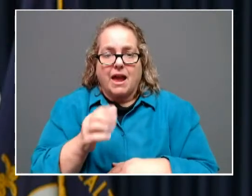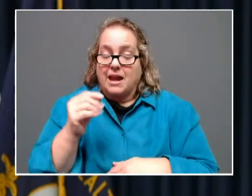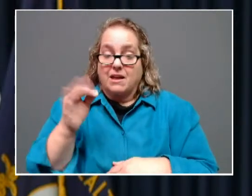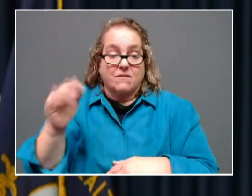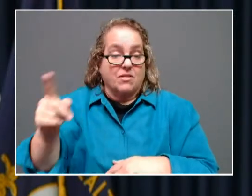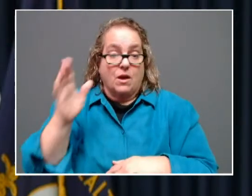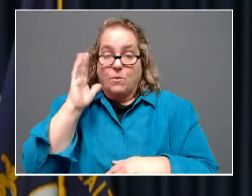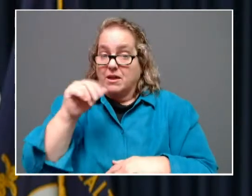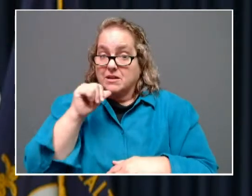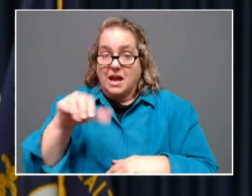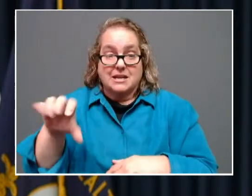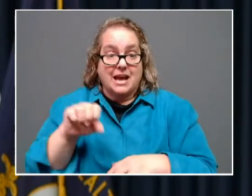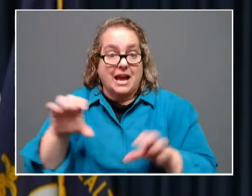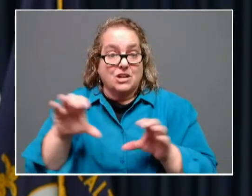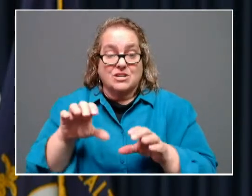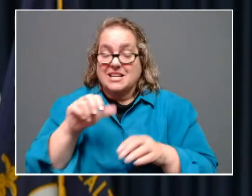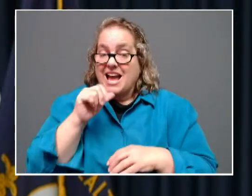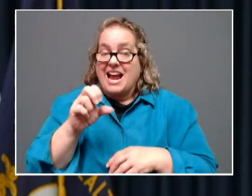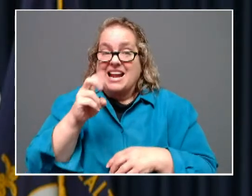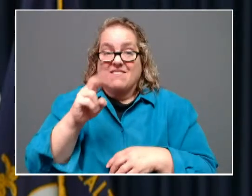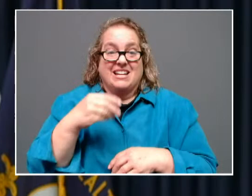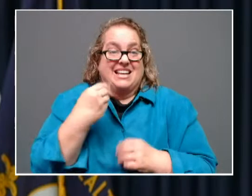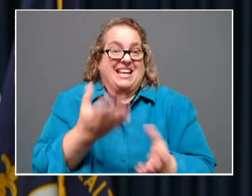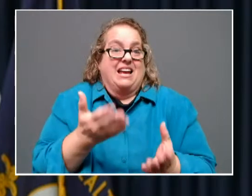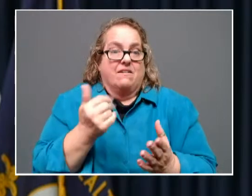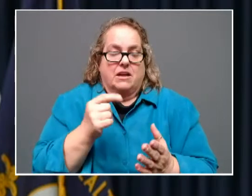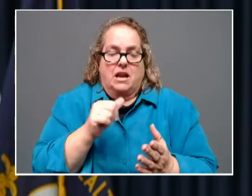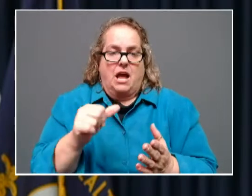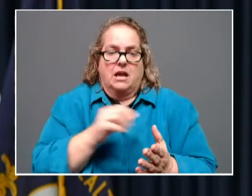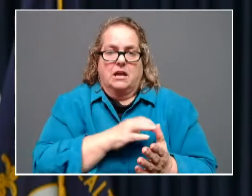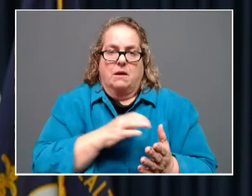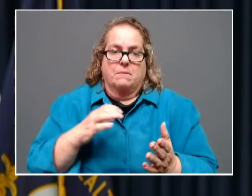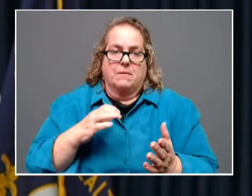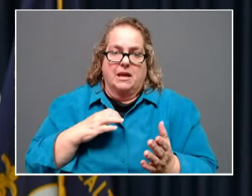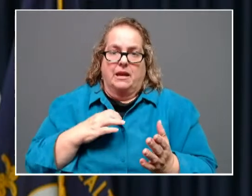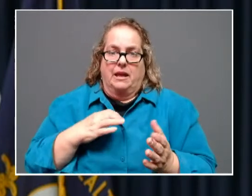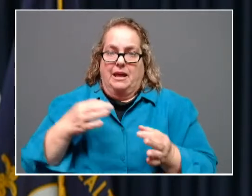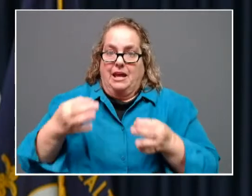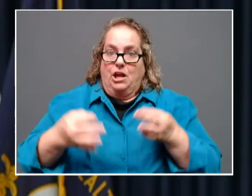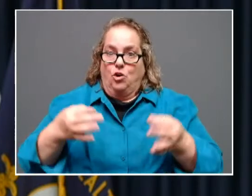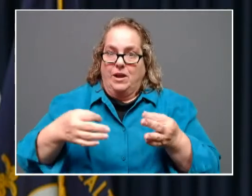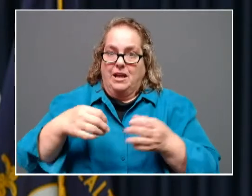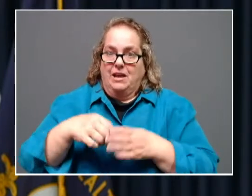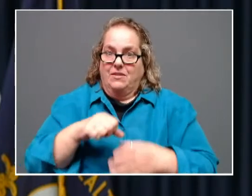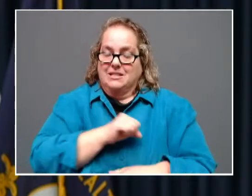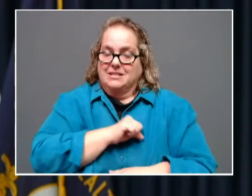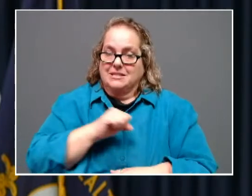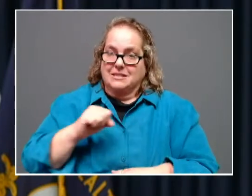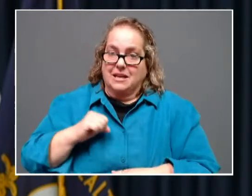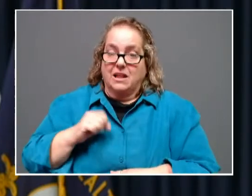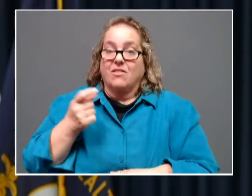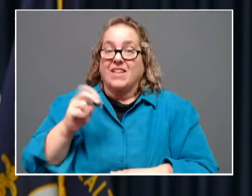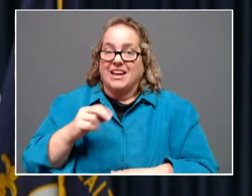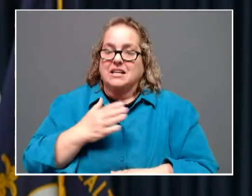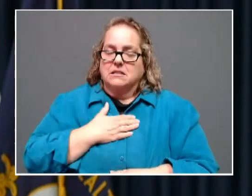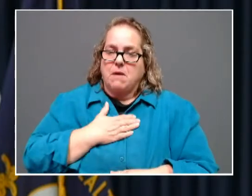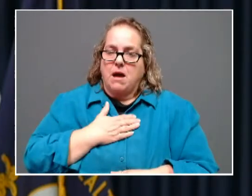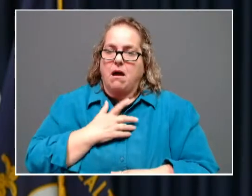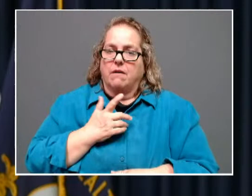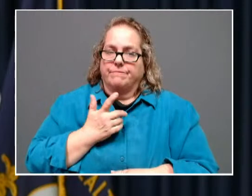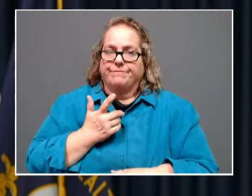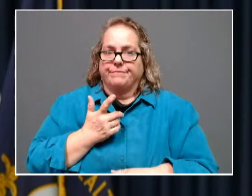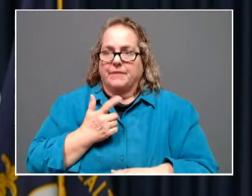not even give it a committee hearing in the Senate, I believe it's my obligation to see what's possible given the will of the